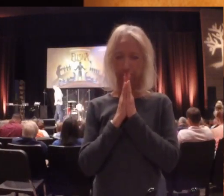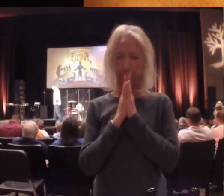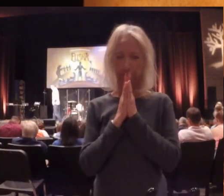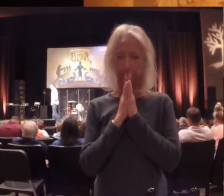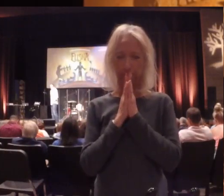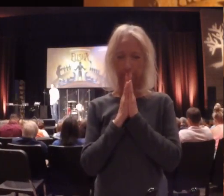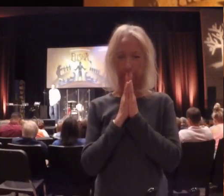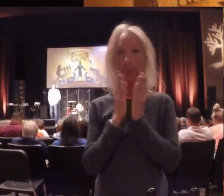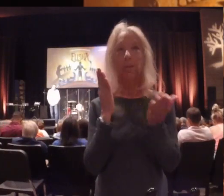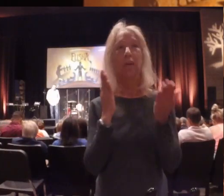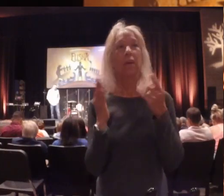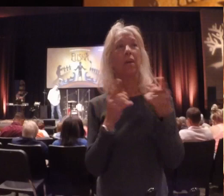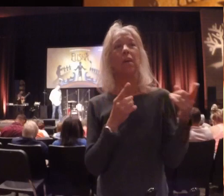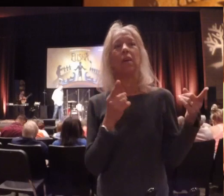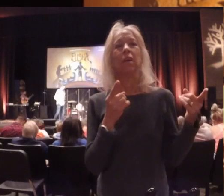morning?